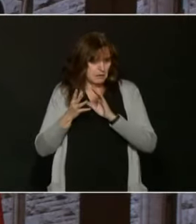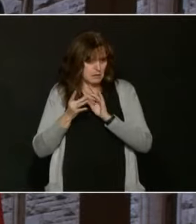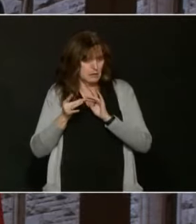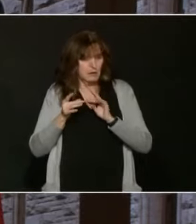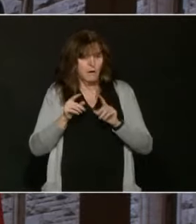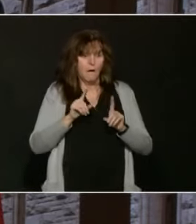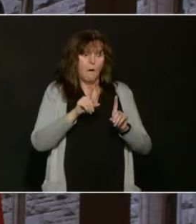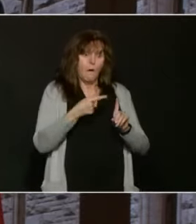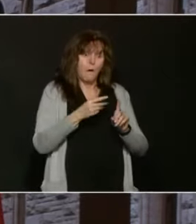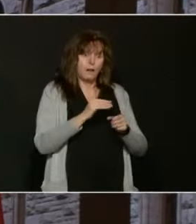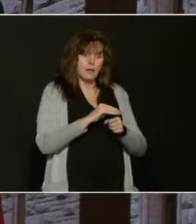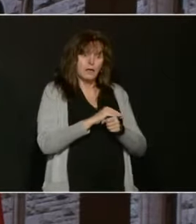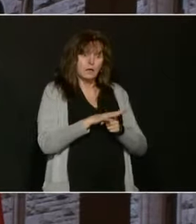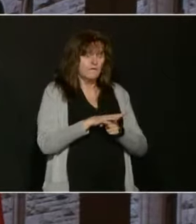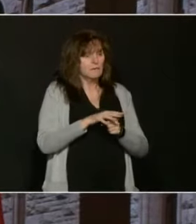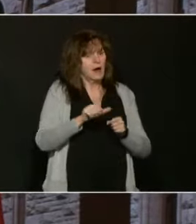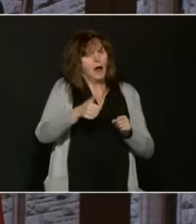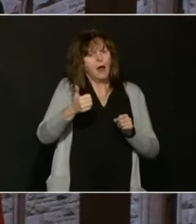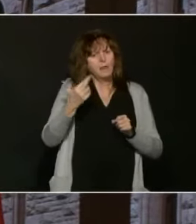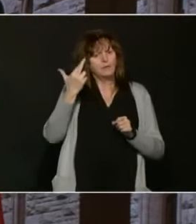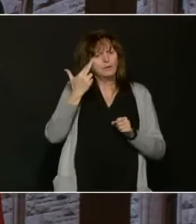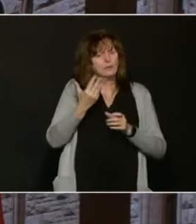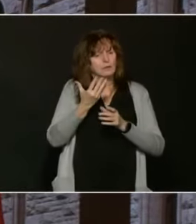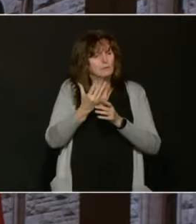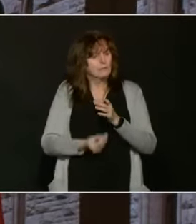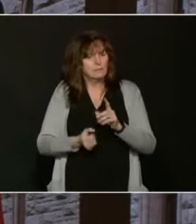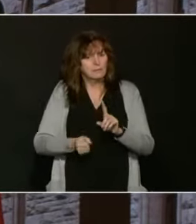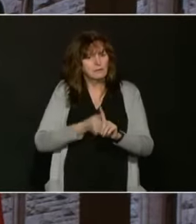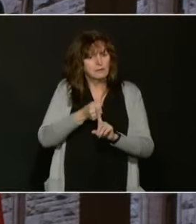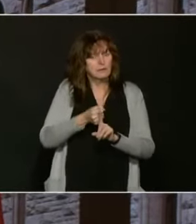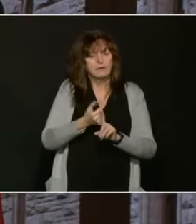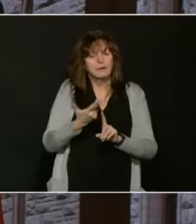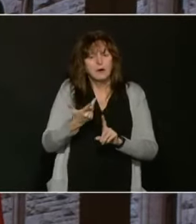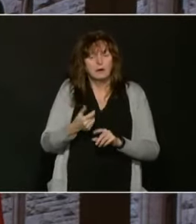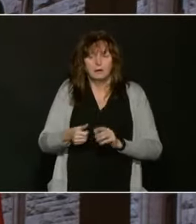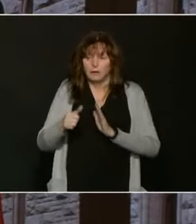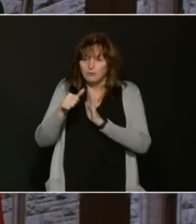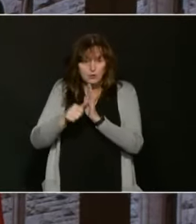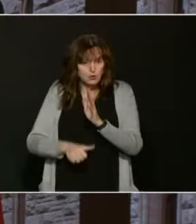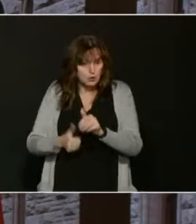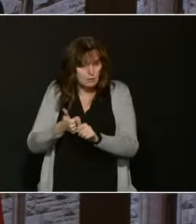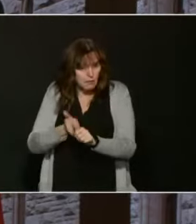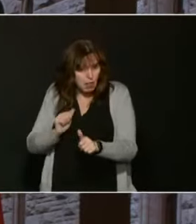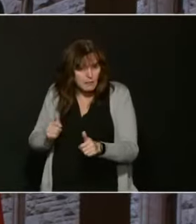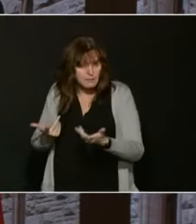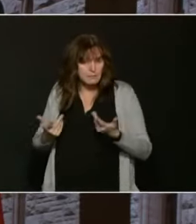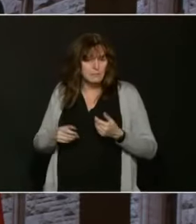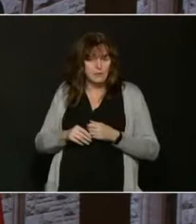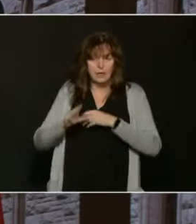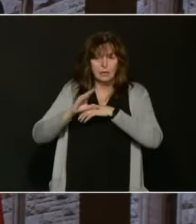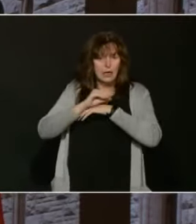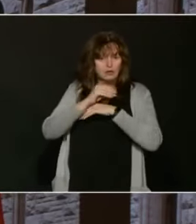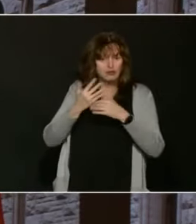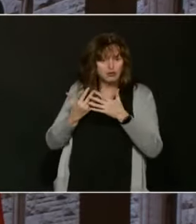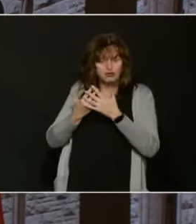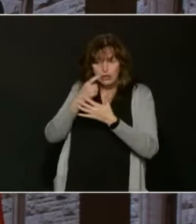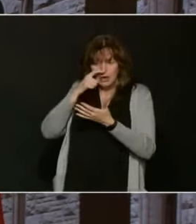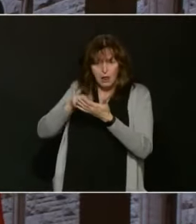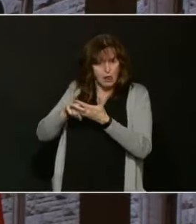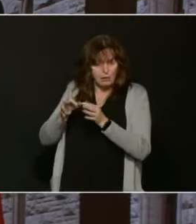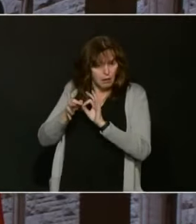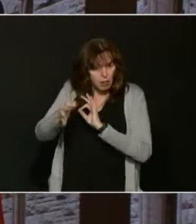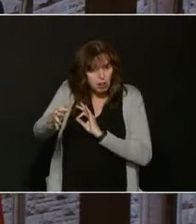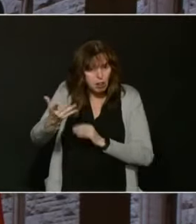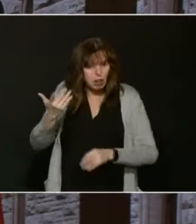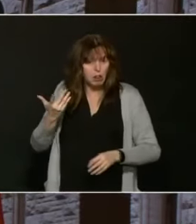patients, the surgical backlog, the delays in cancer screening, and people being assessed later. There's other ones that we were related to, and